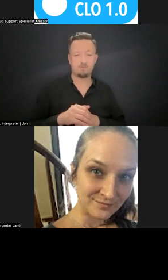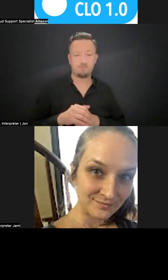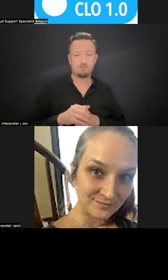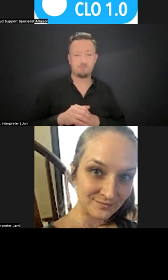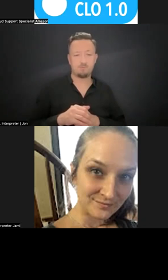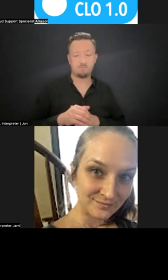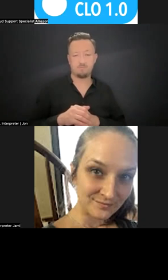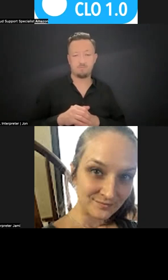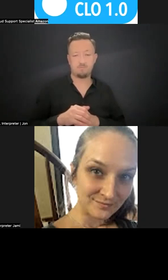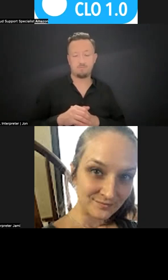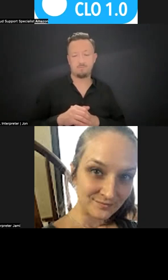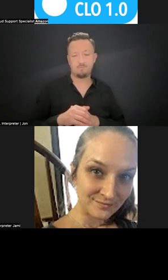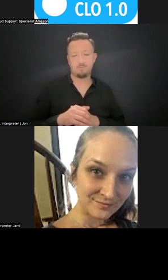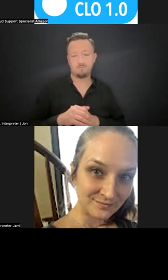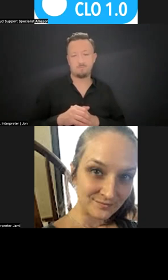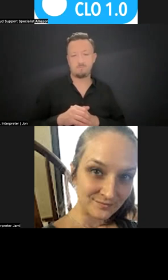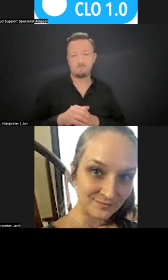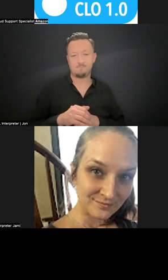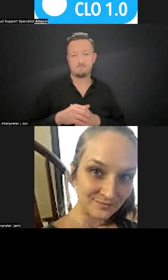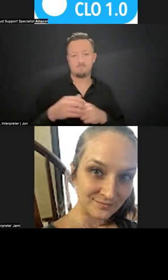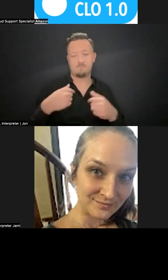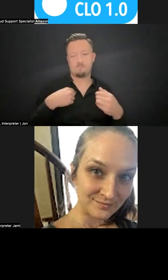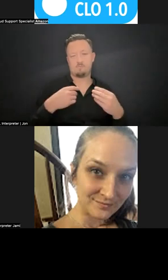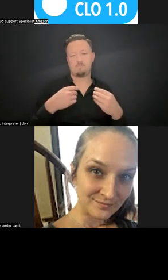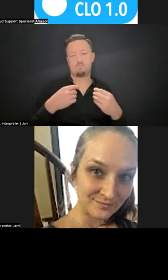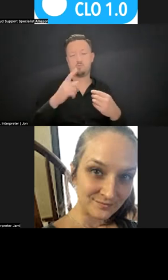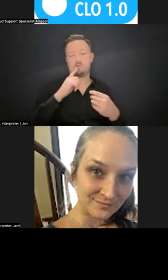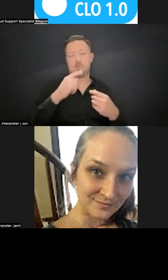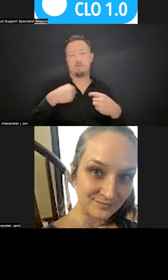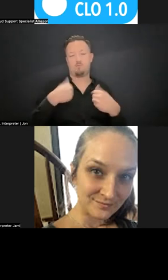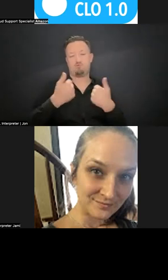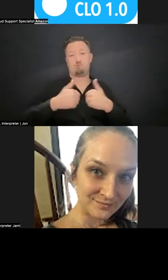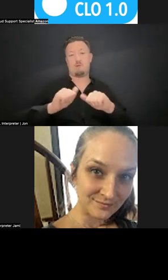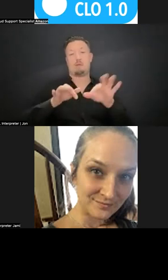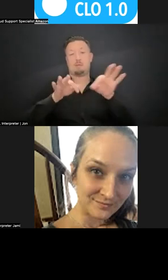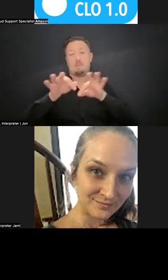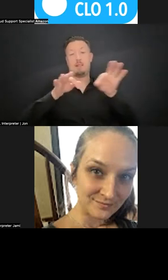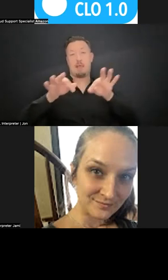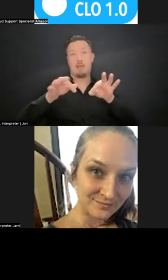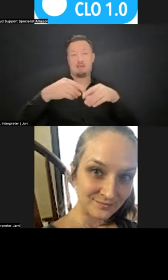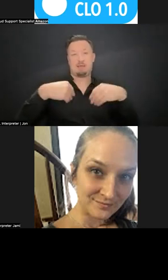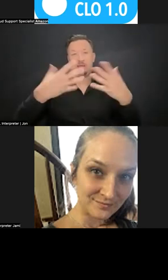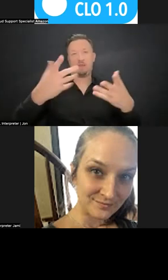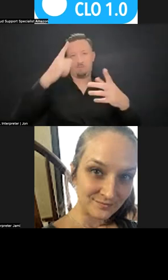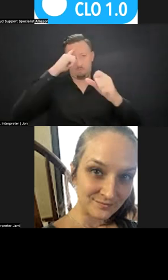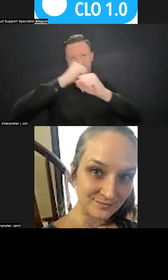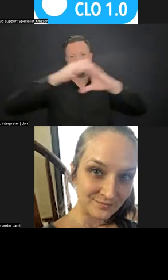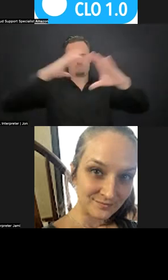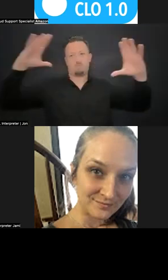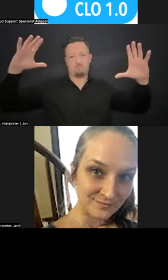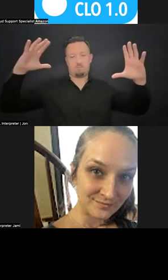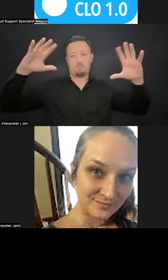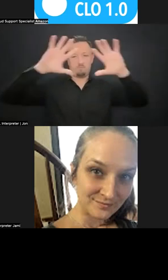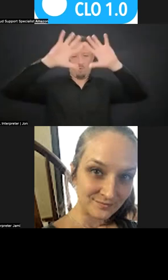I'm going to give you a high level view of this, and then we're going to dive into